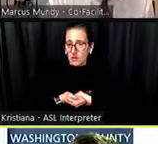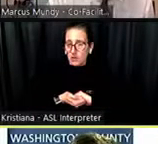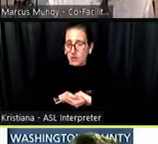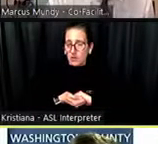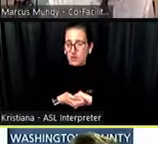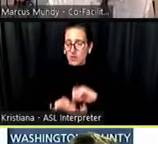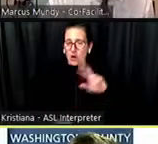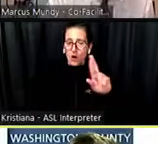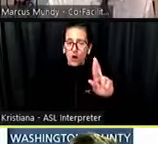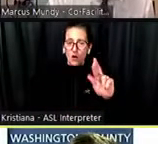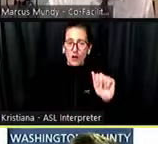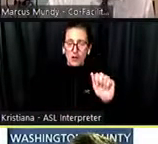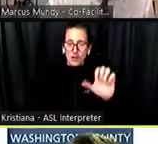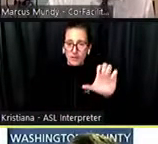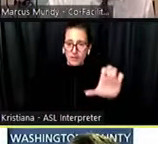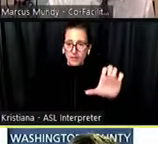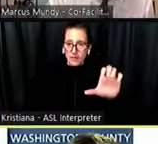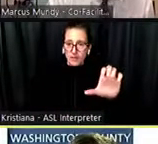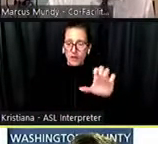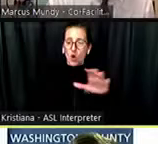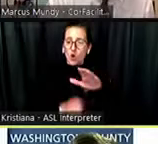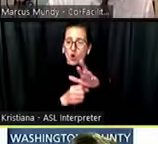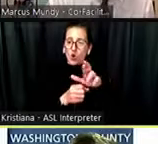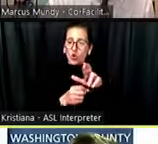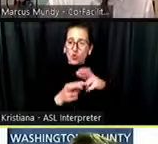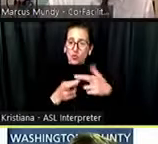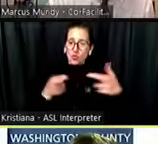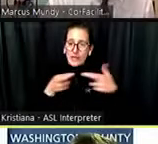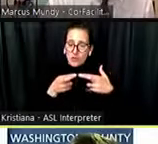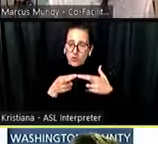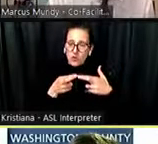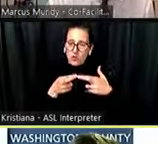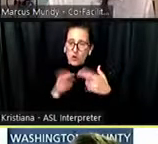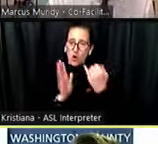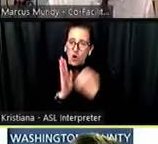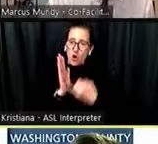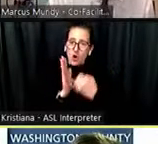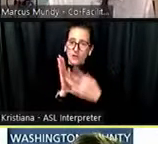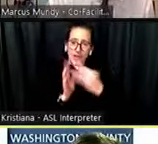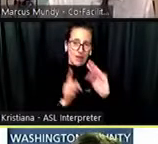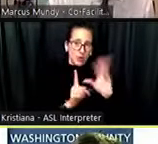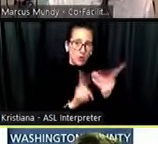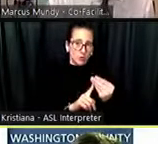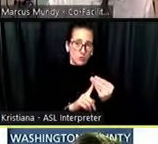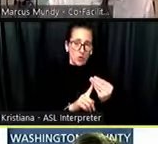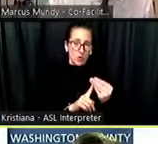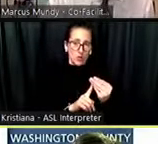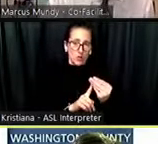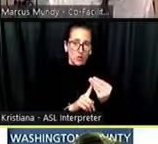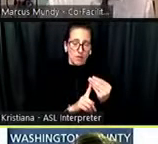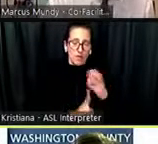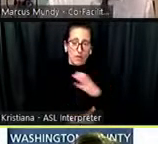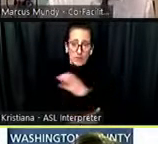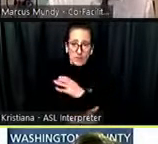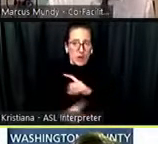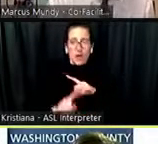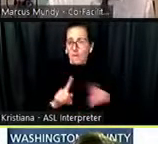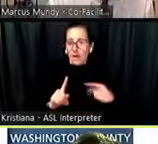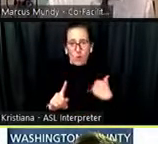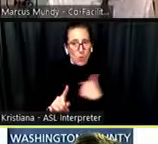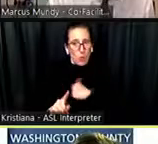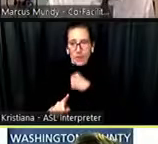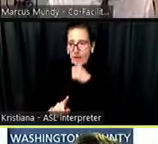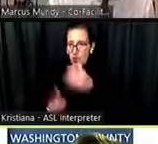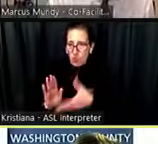Arts and Cultural Commission, but we don't run such programs directly. So there